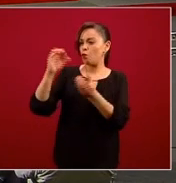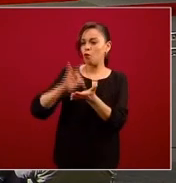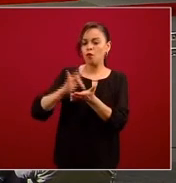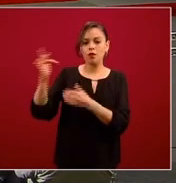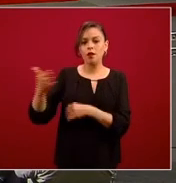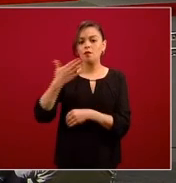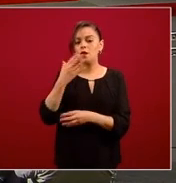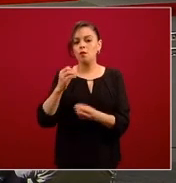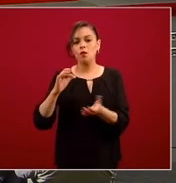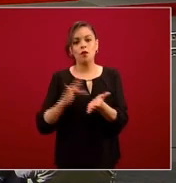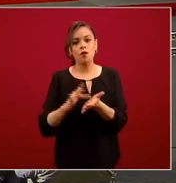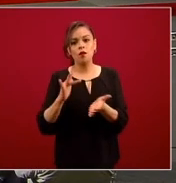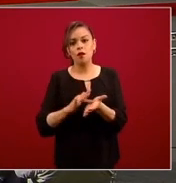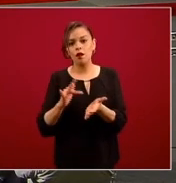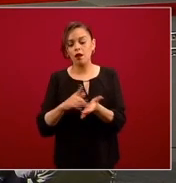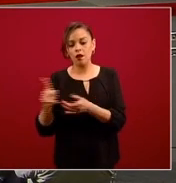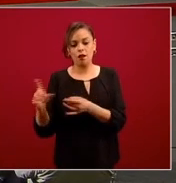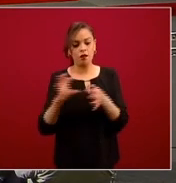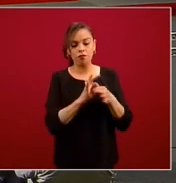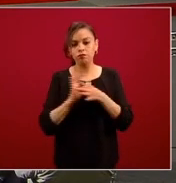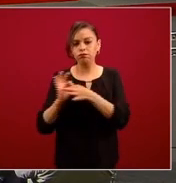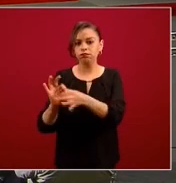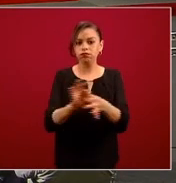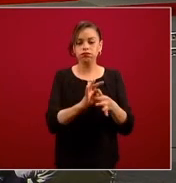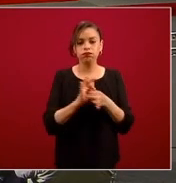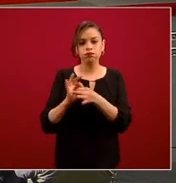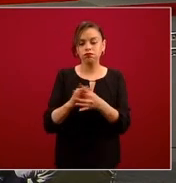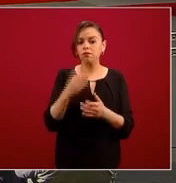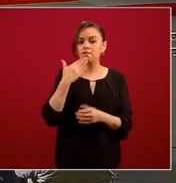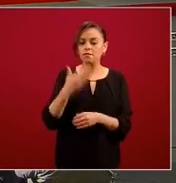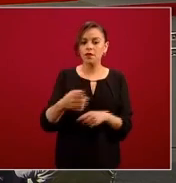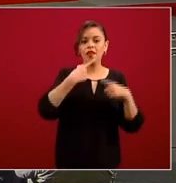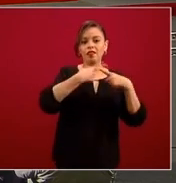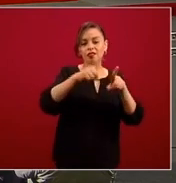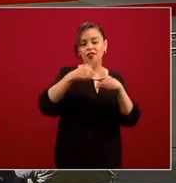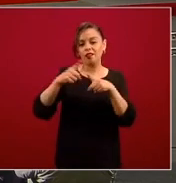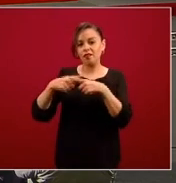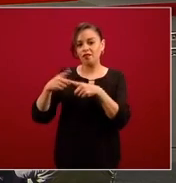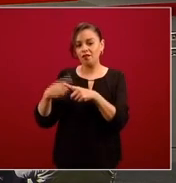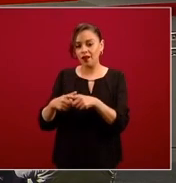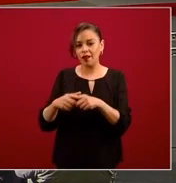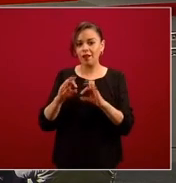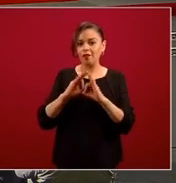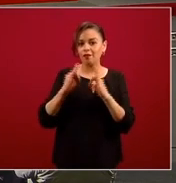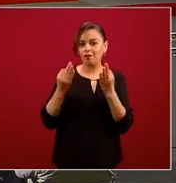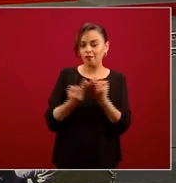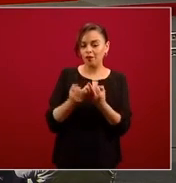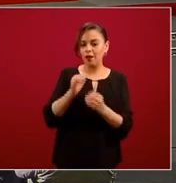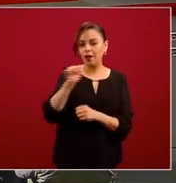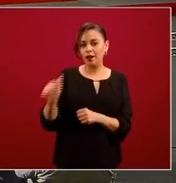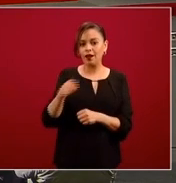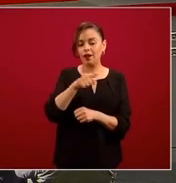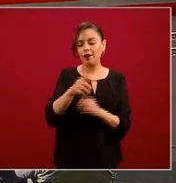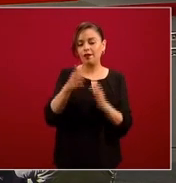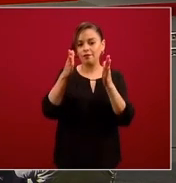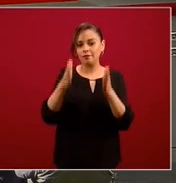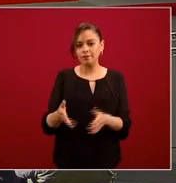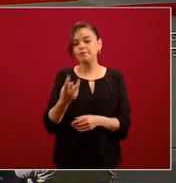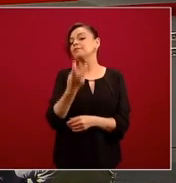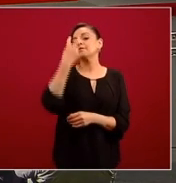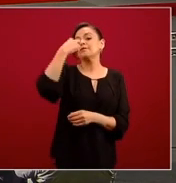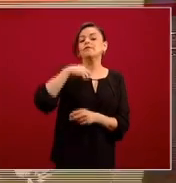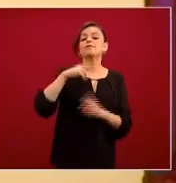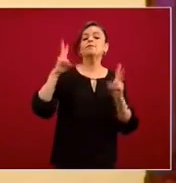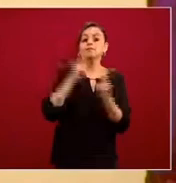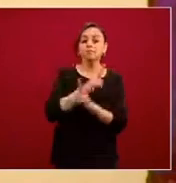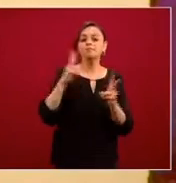Engineers. And we want to say thank you so much. You've been so generous in giving us your feedback on the different